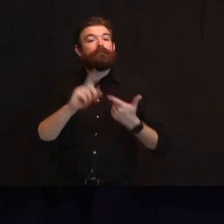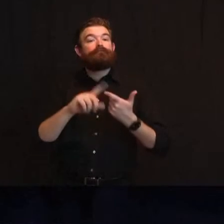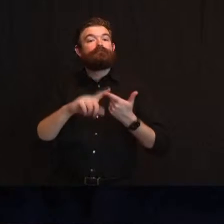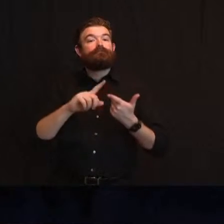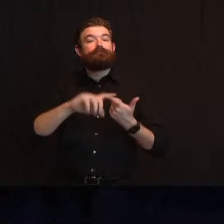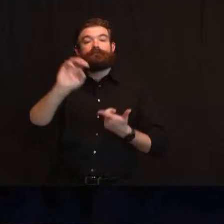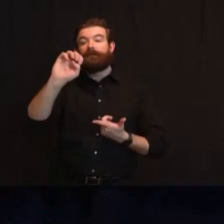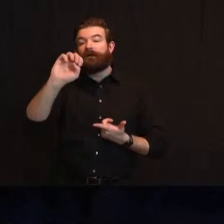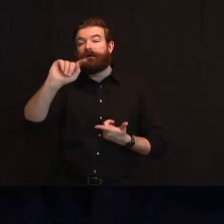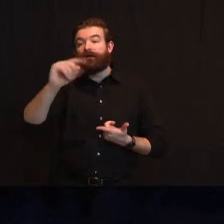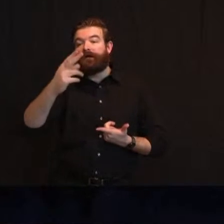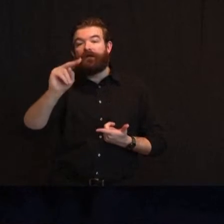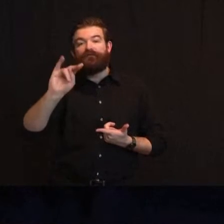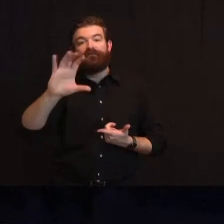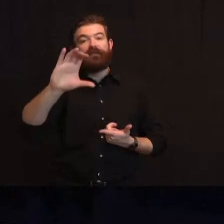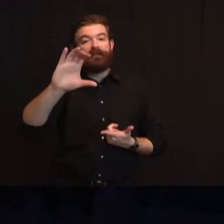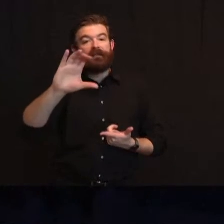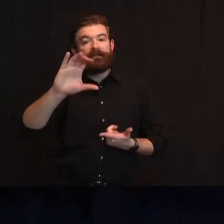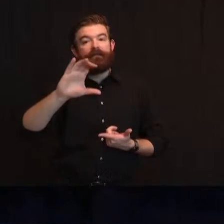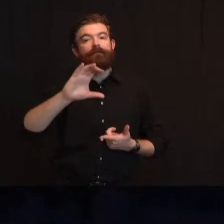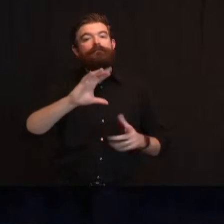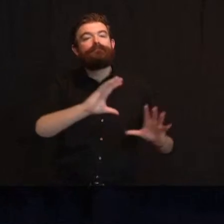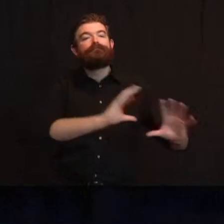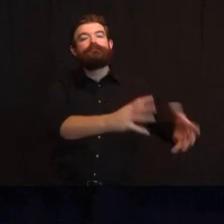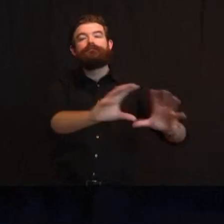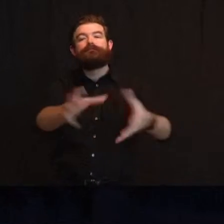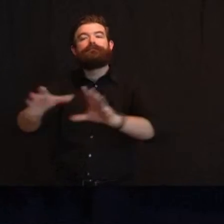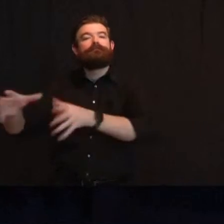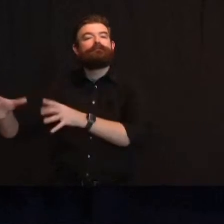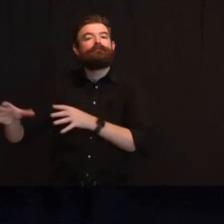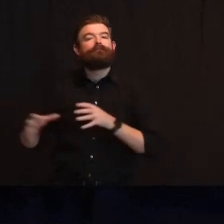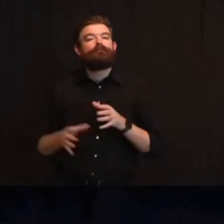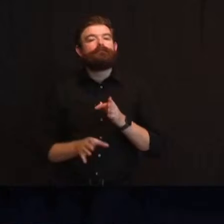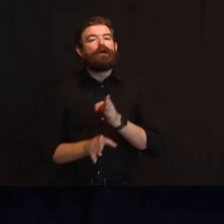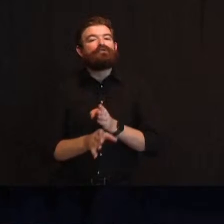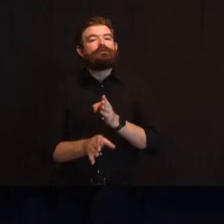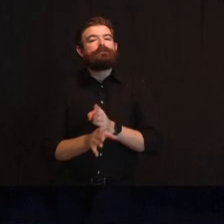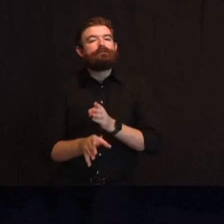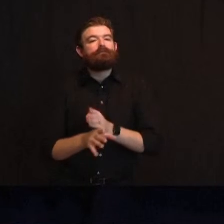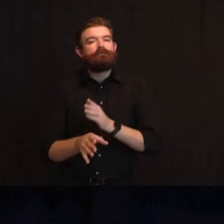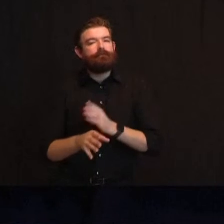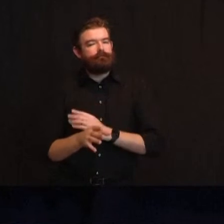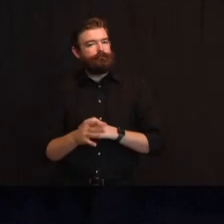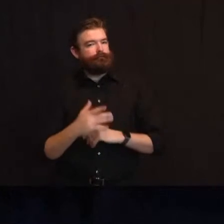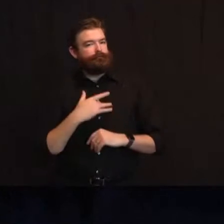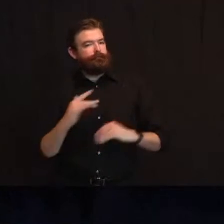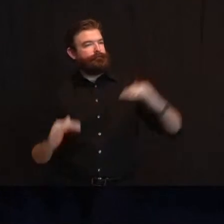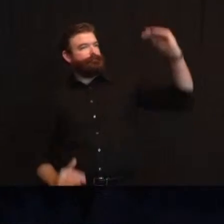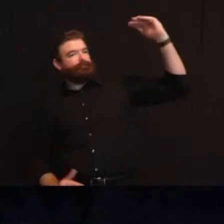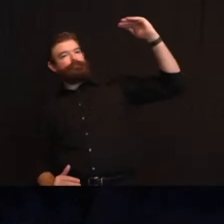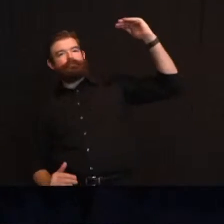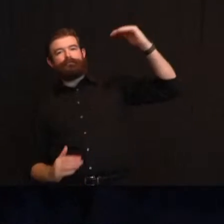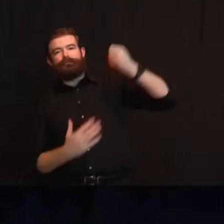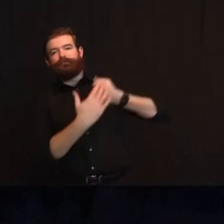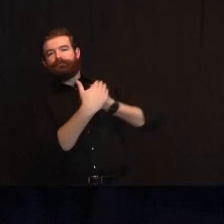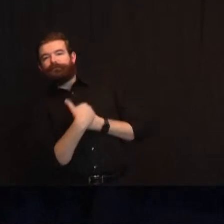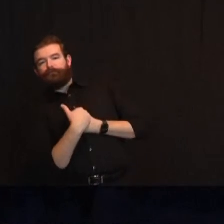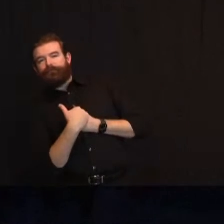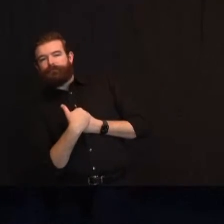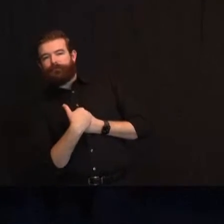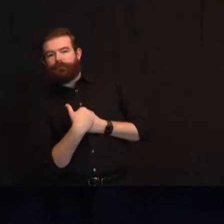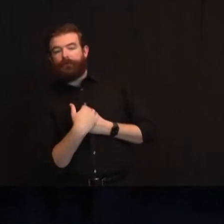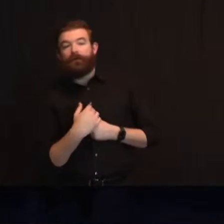our essential industries. About 25% of essential workers live in low-income communities, and they have